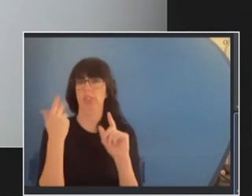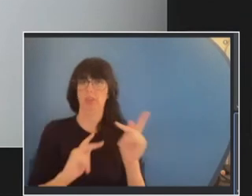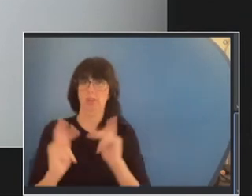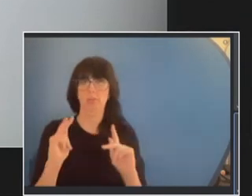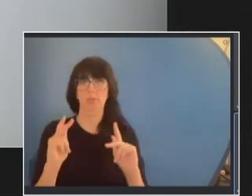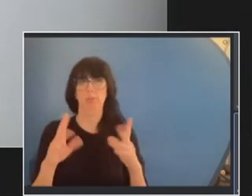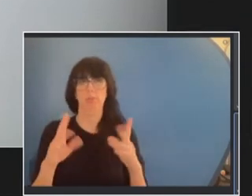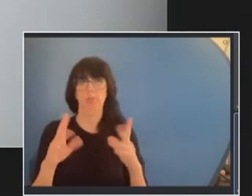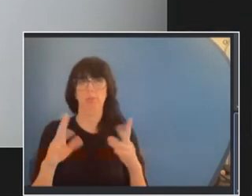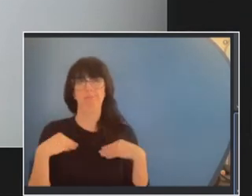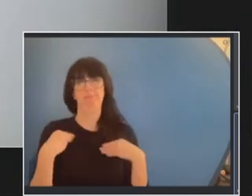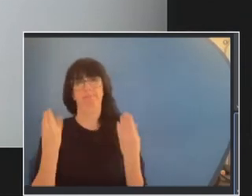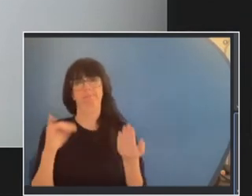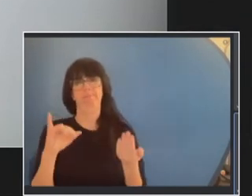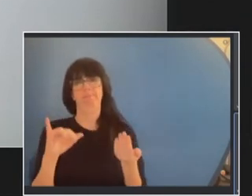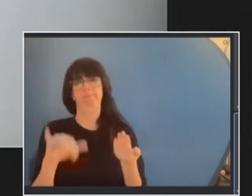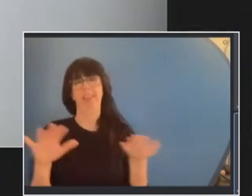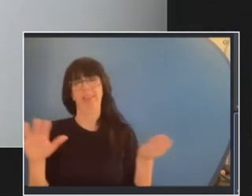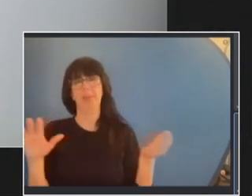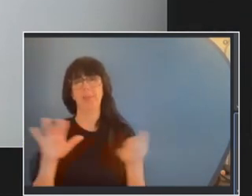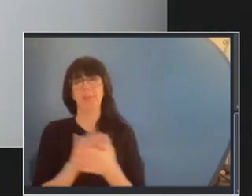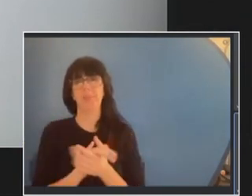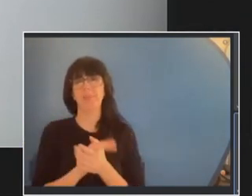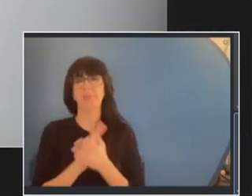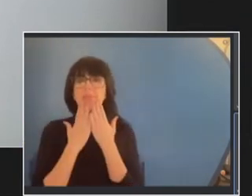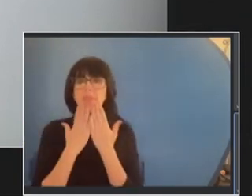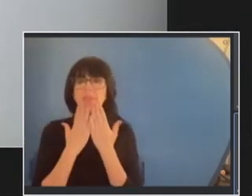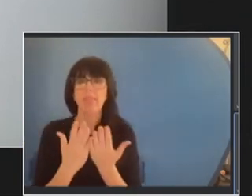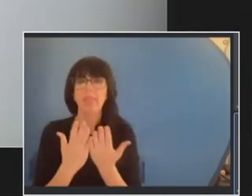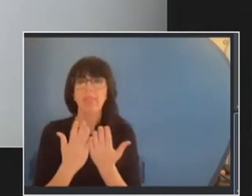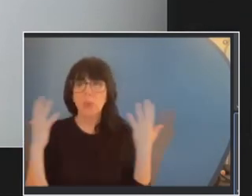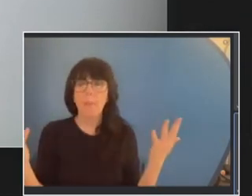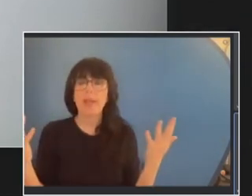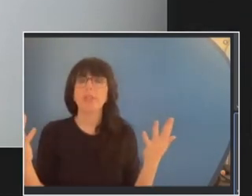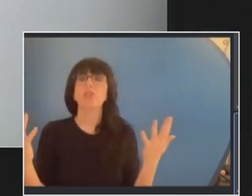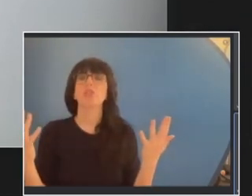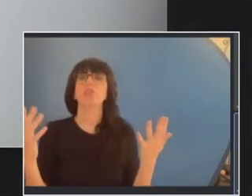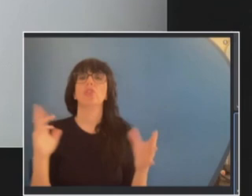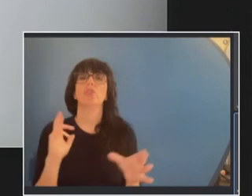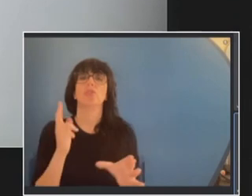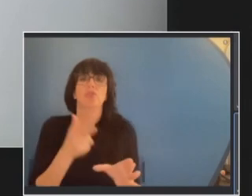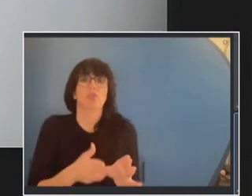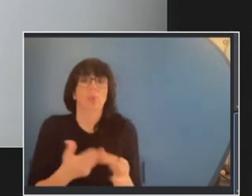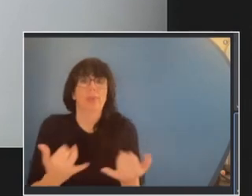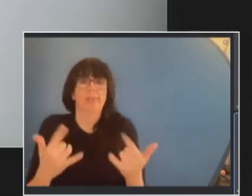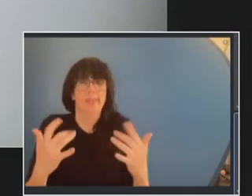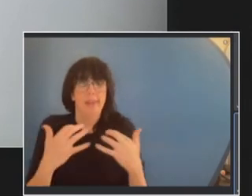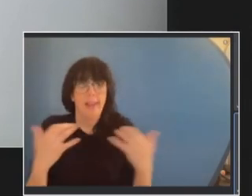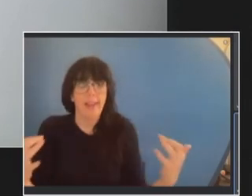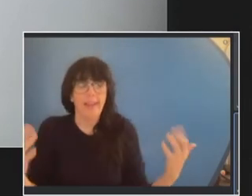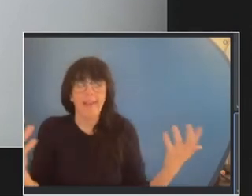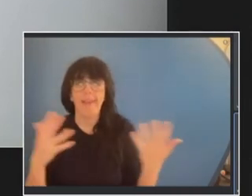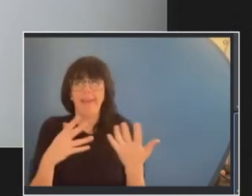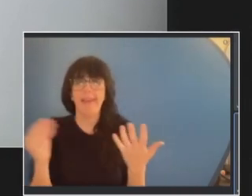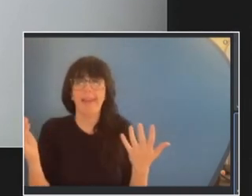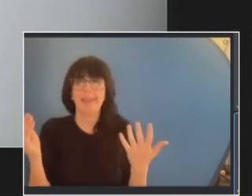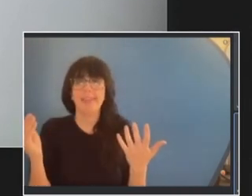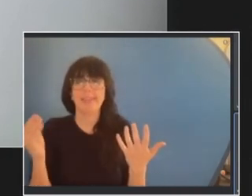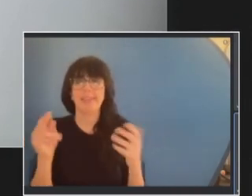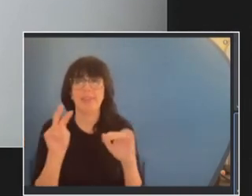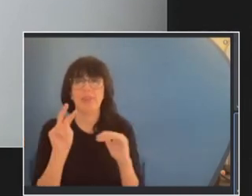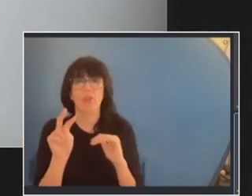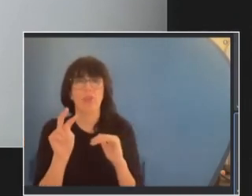to heart. So thank you so very much for joining us this morning. And I look forward